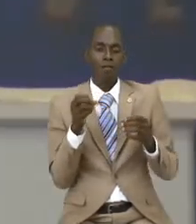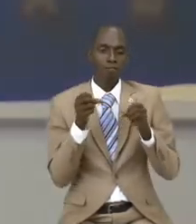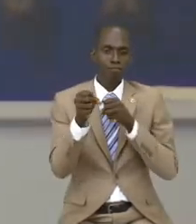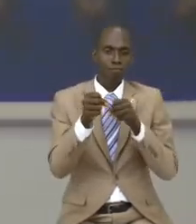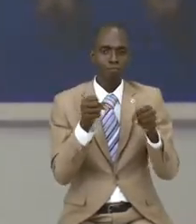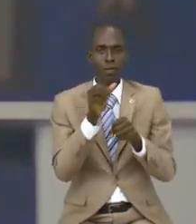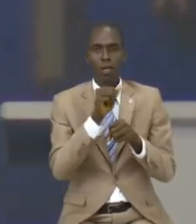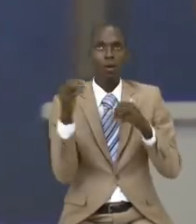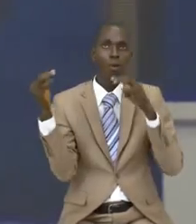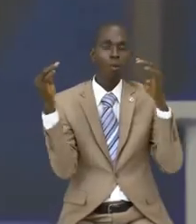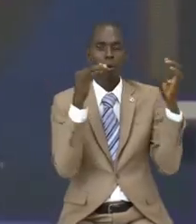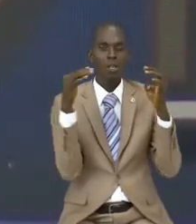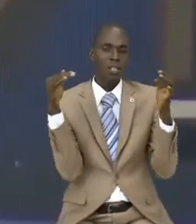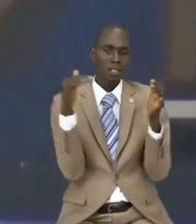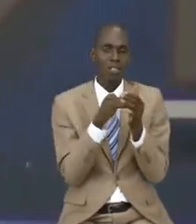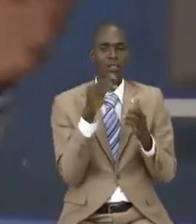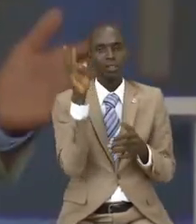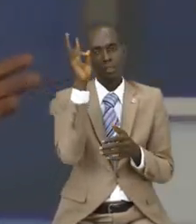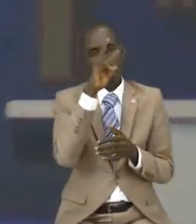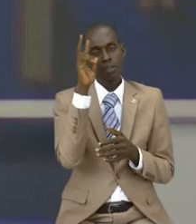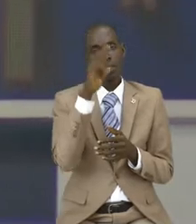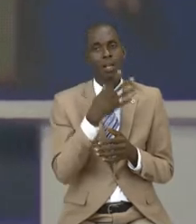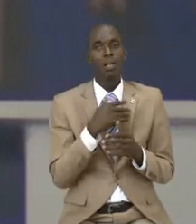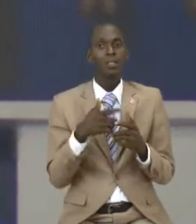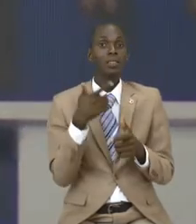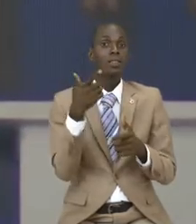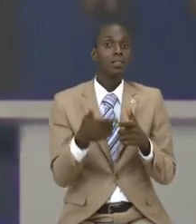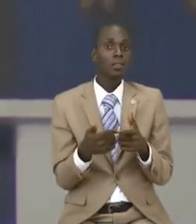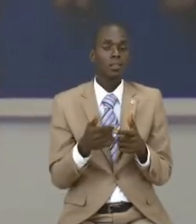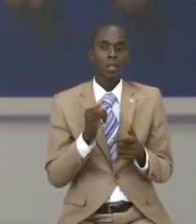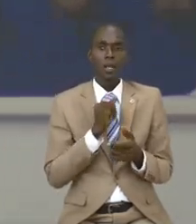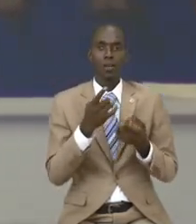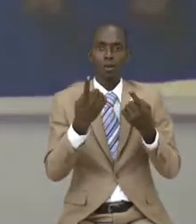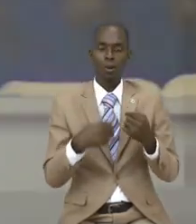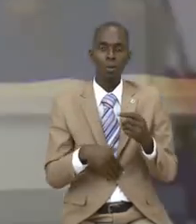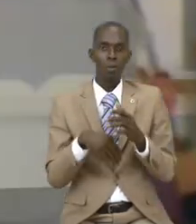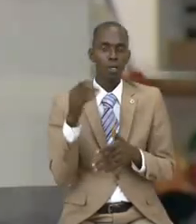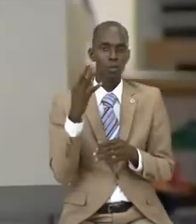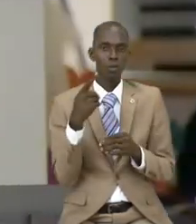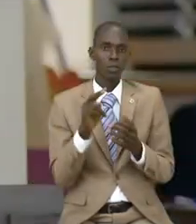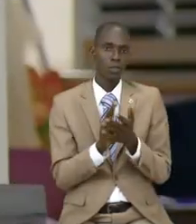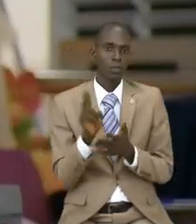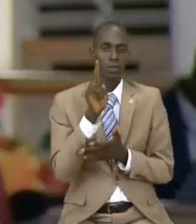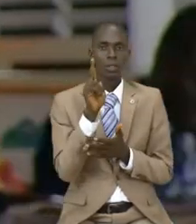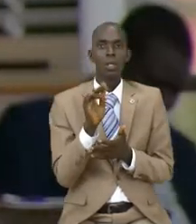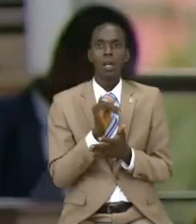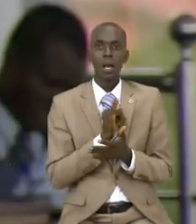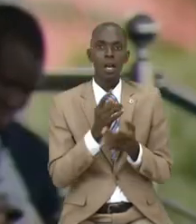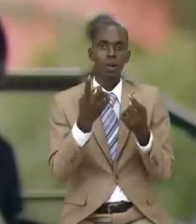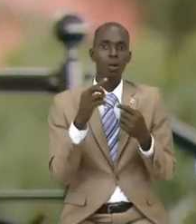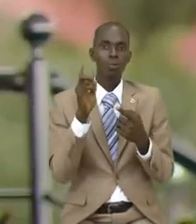against ignorance. And then I come out of the university. I come to